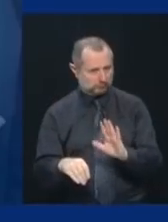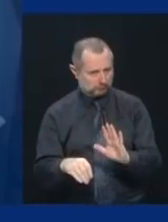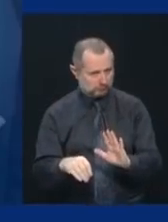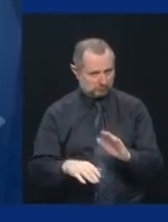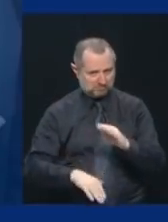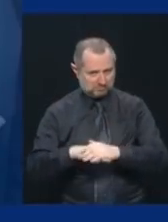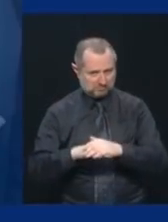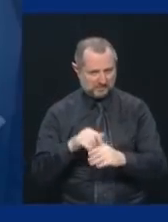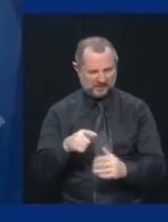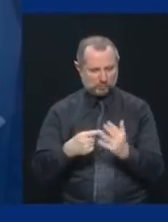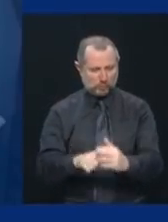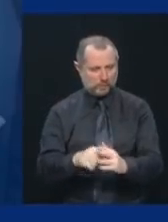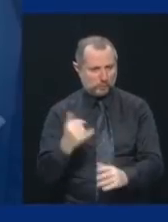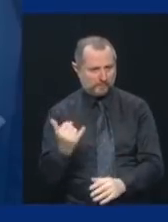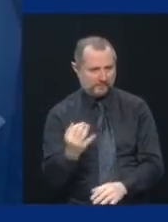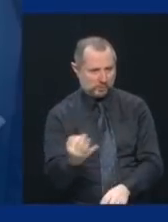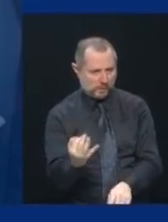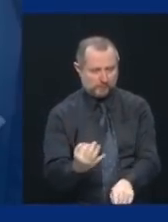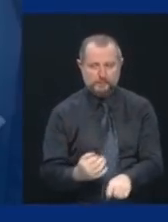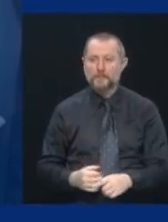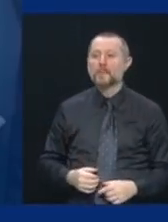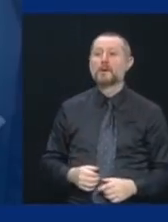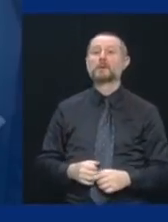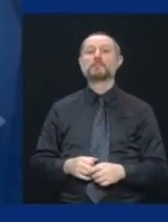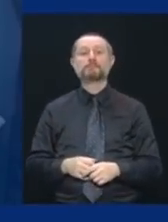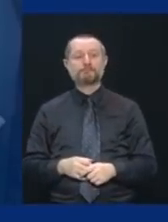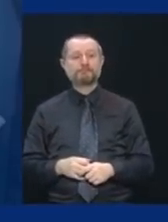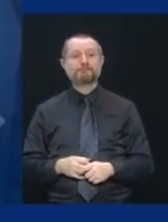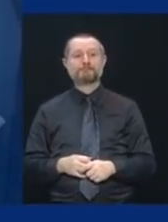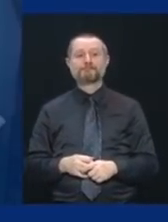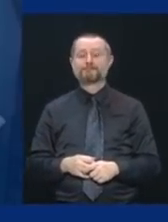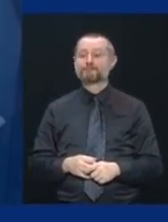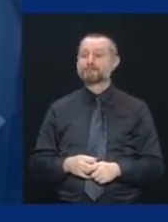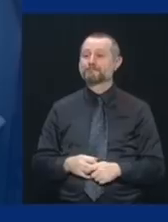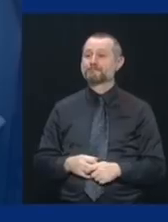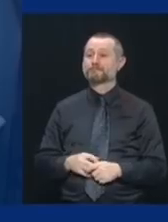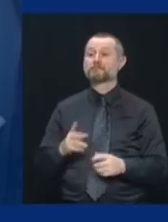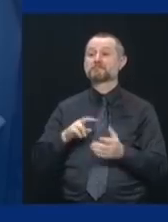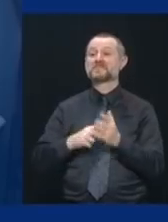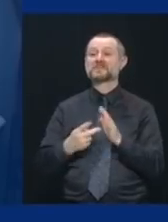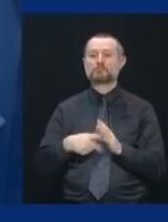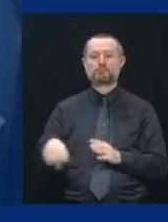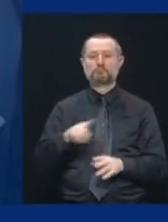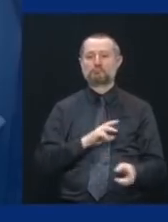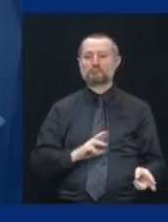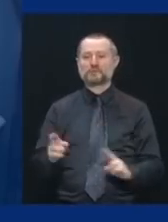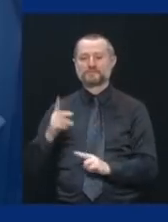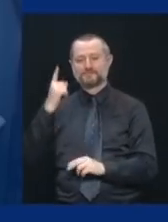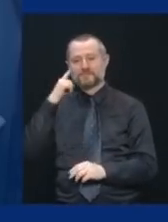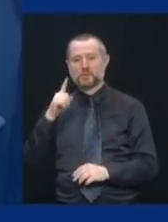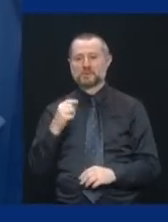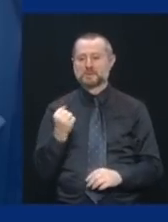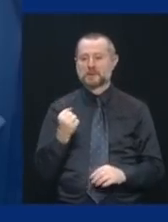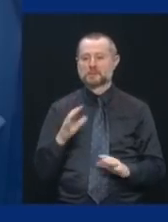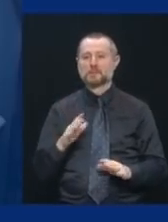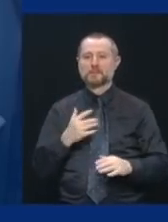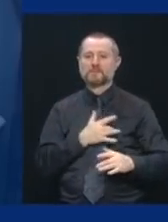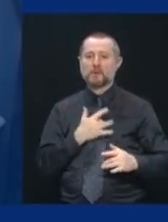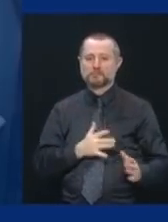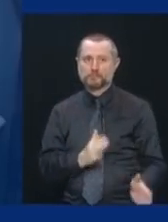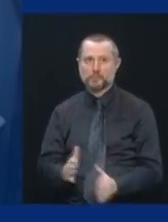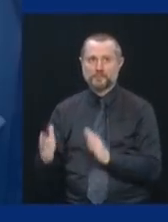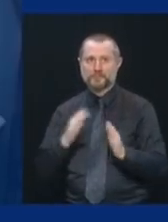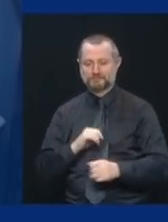on Friday. They can go to 25% on Friday, and they'll be ready for that weekend and for Valentine's Day. Crossing